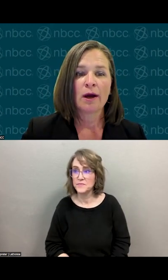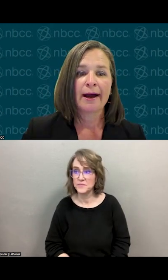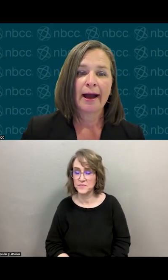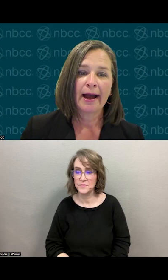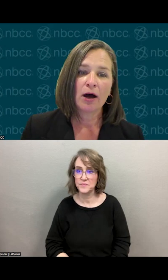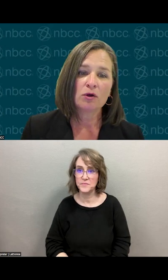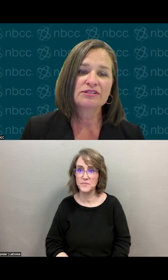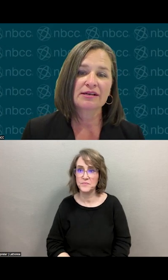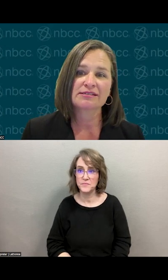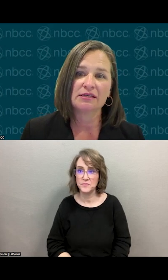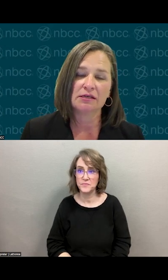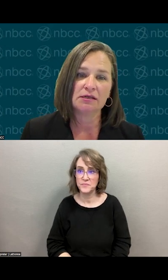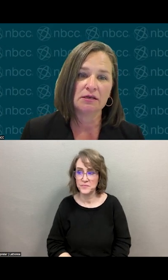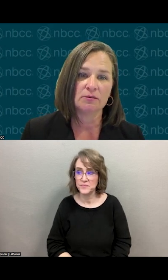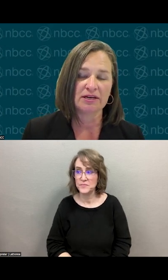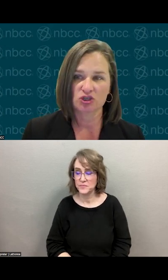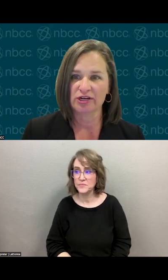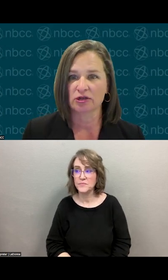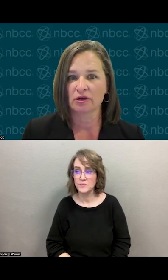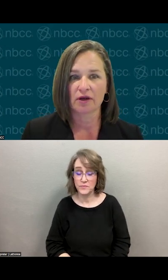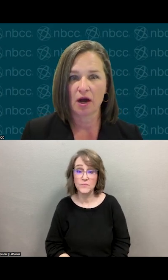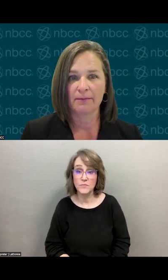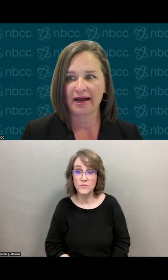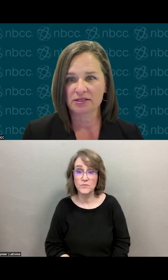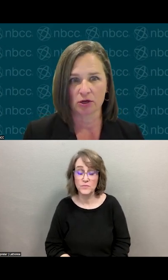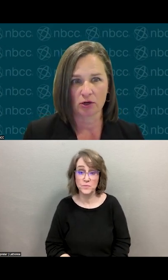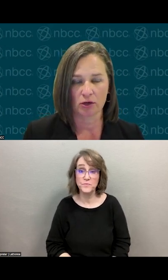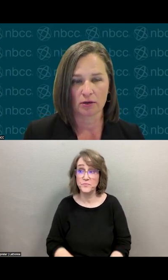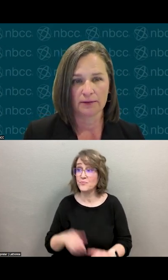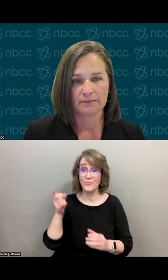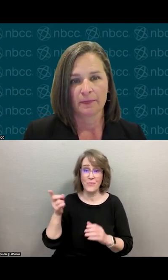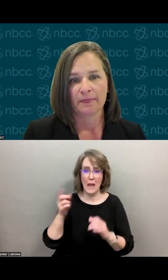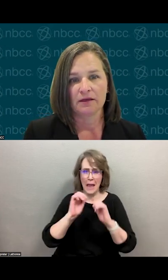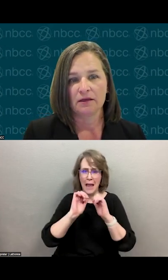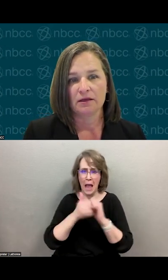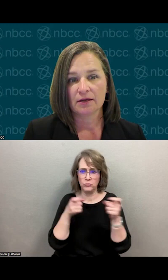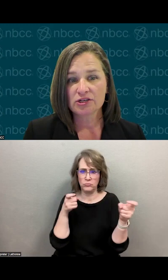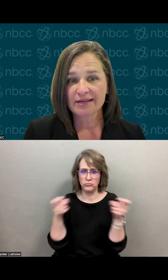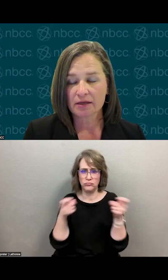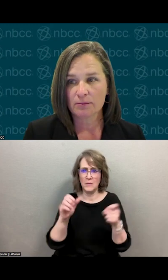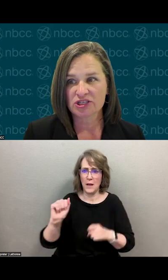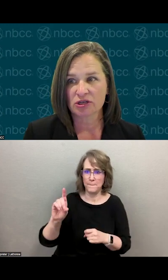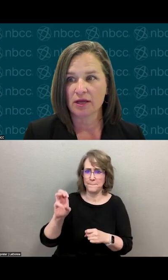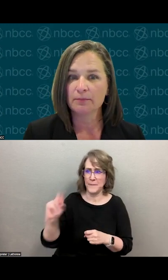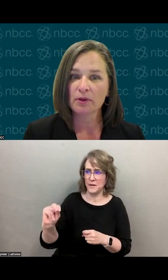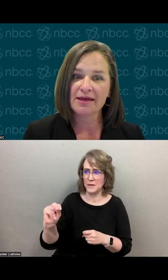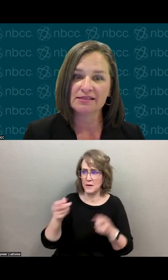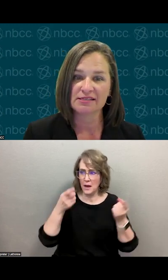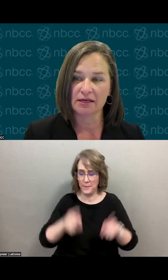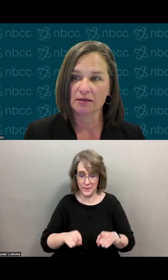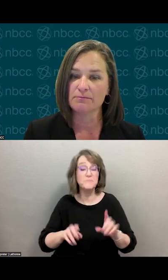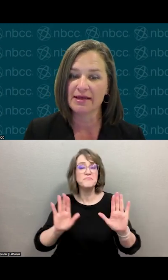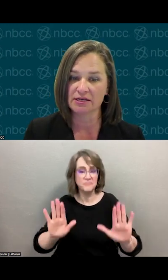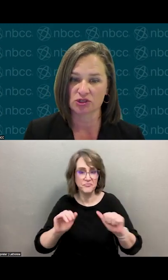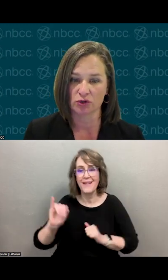So how does the administration of the compact occur? The Interstate Commission implements